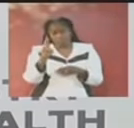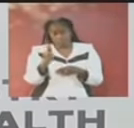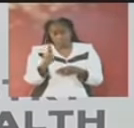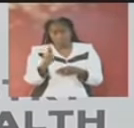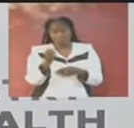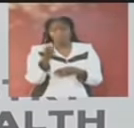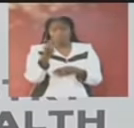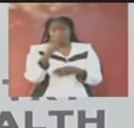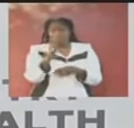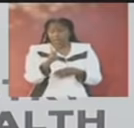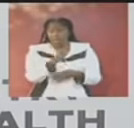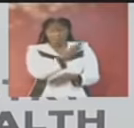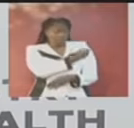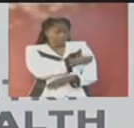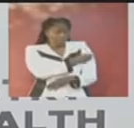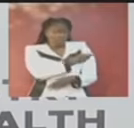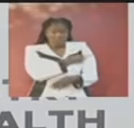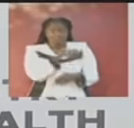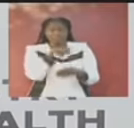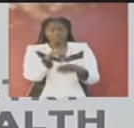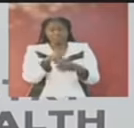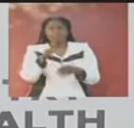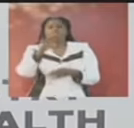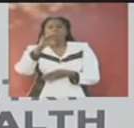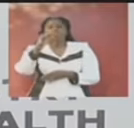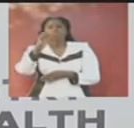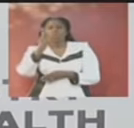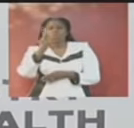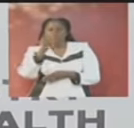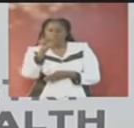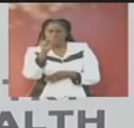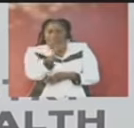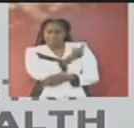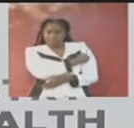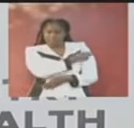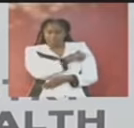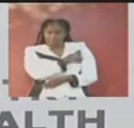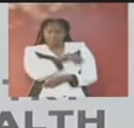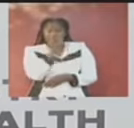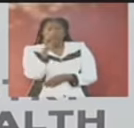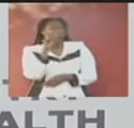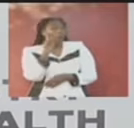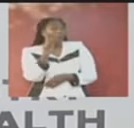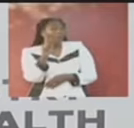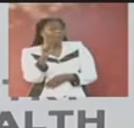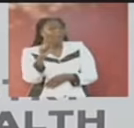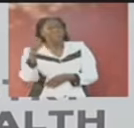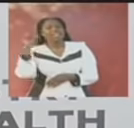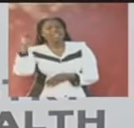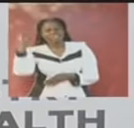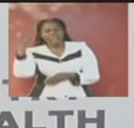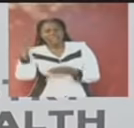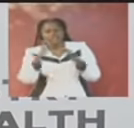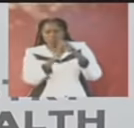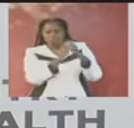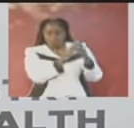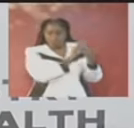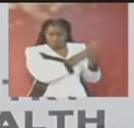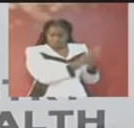12 patients at the Cora Hospital, and 1 patient at the Scarborough Regional Hospital at the